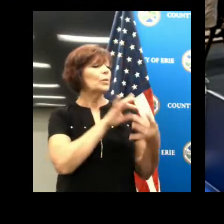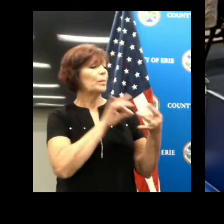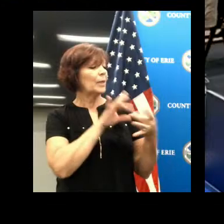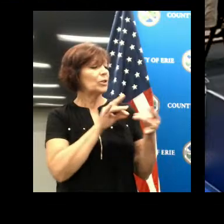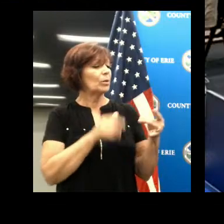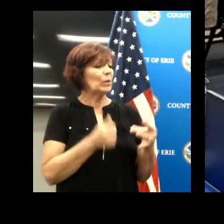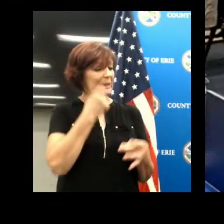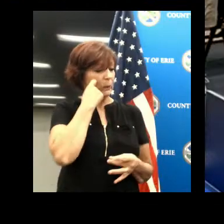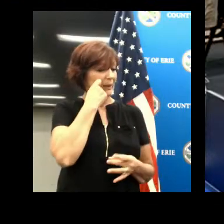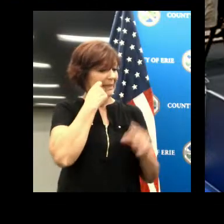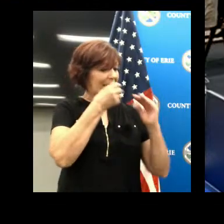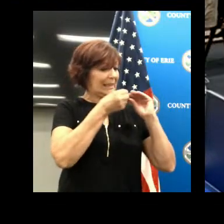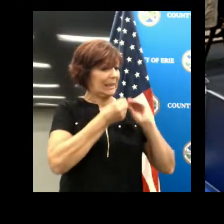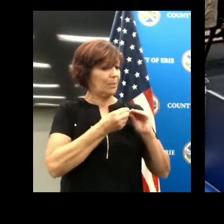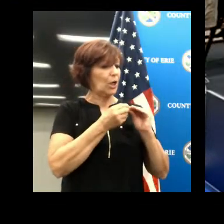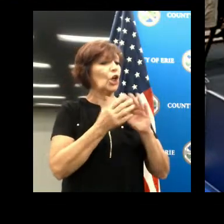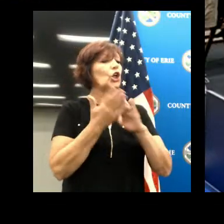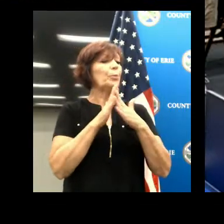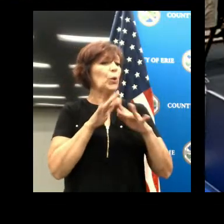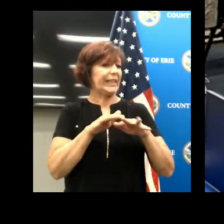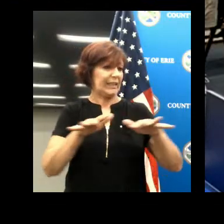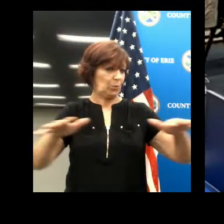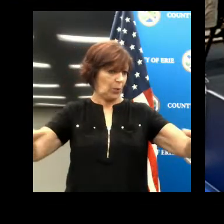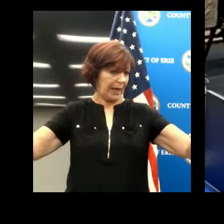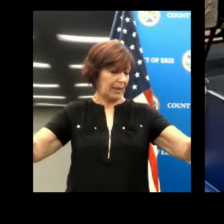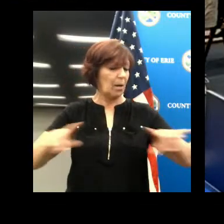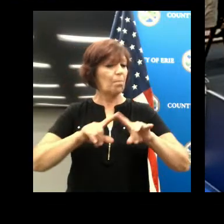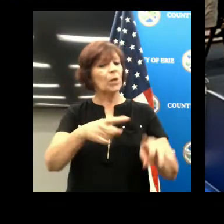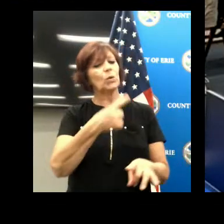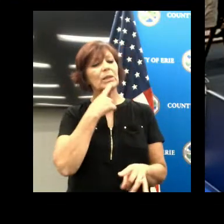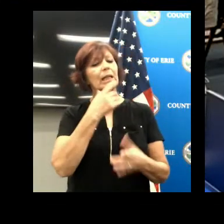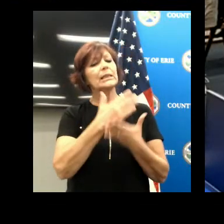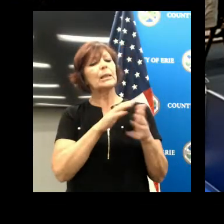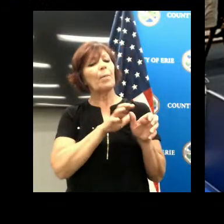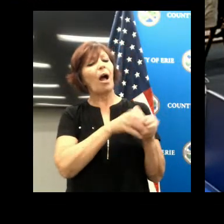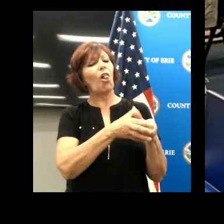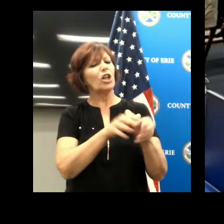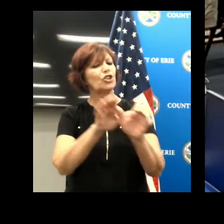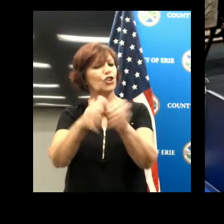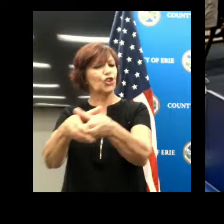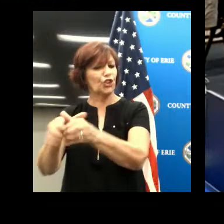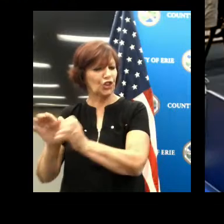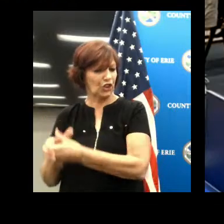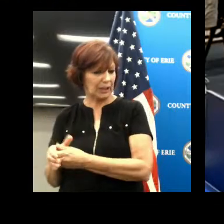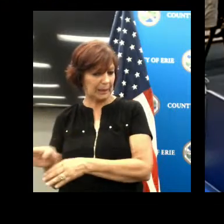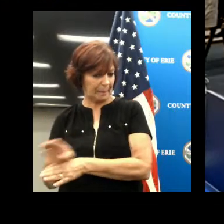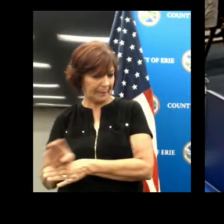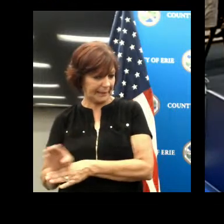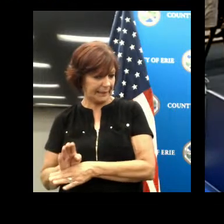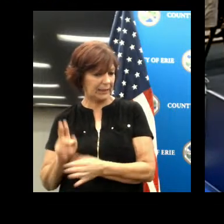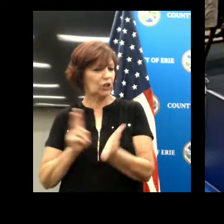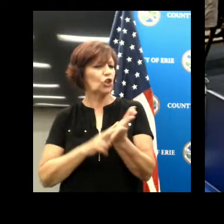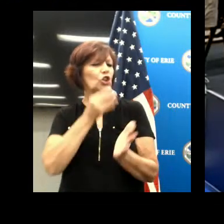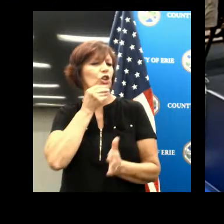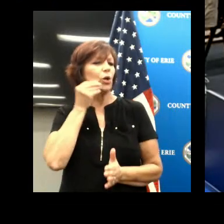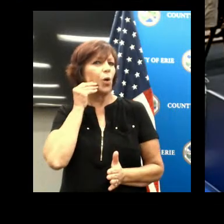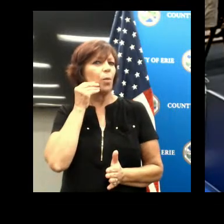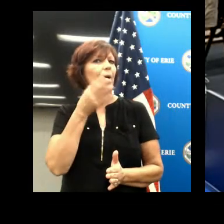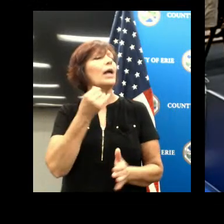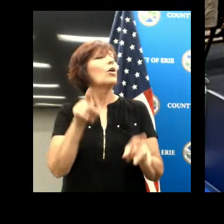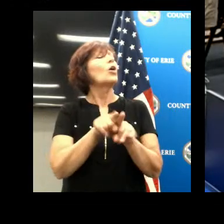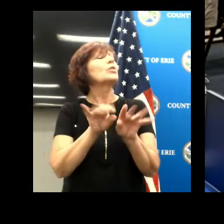of the recent cases are community spread, but you did say there's some clusters, I believe, in businesses and nursing homes, also